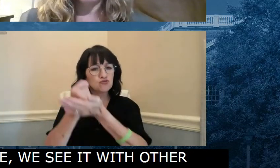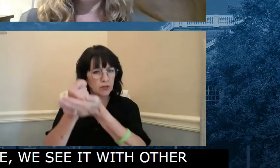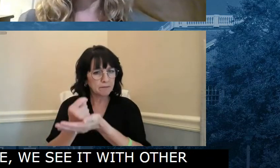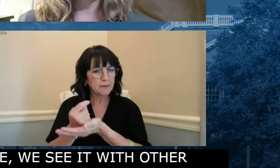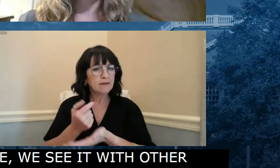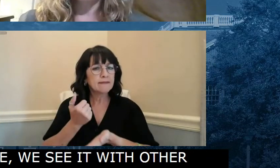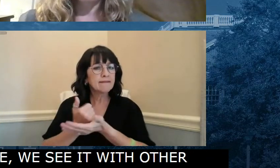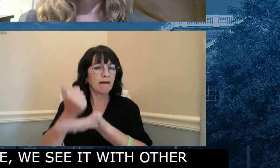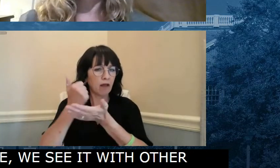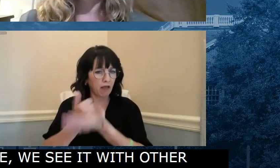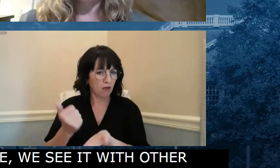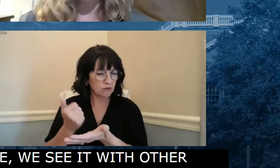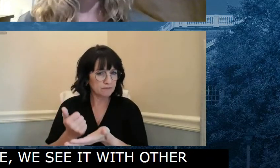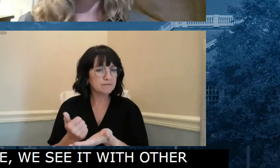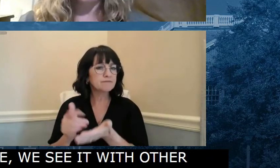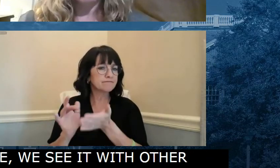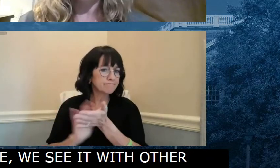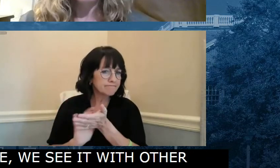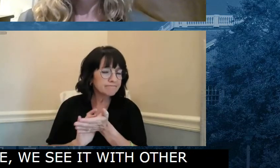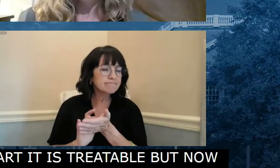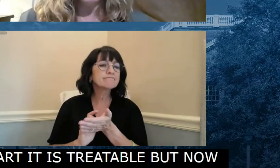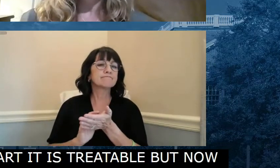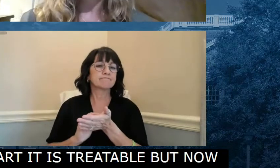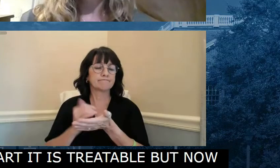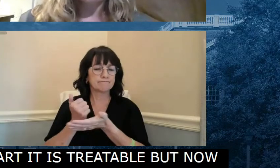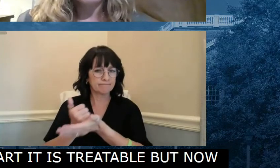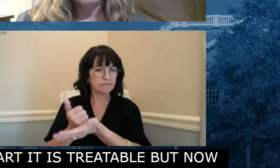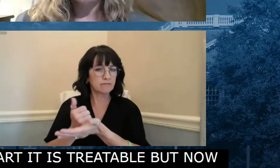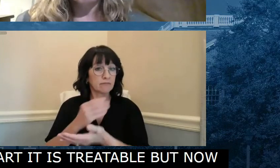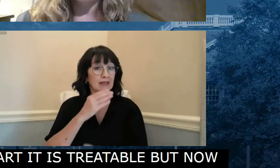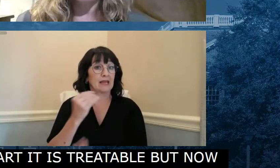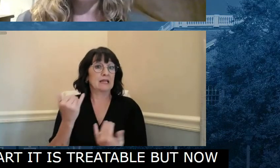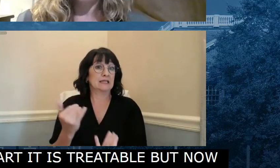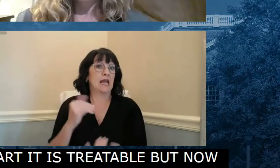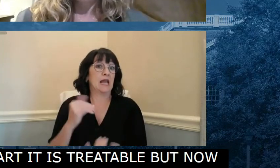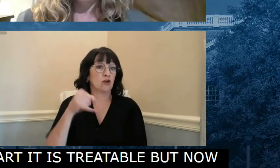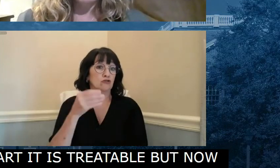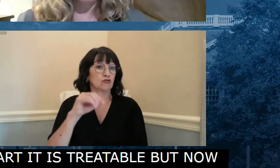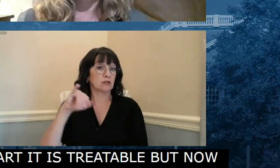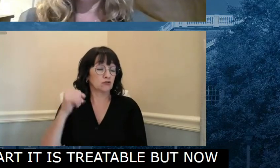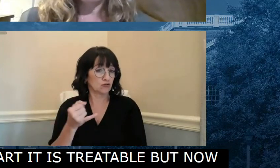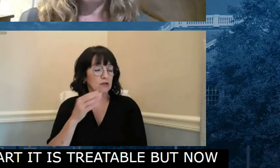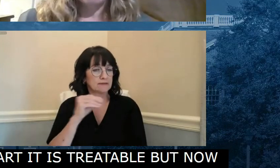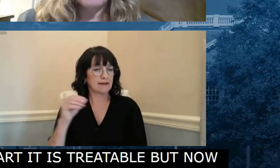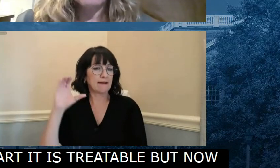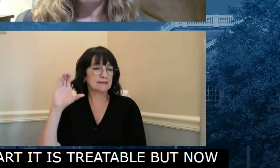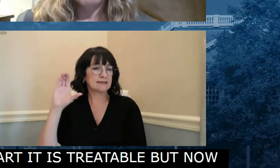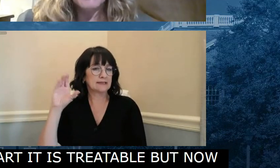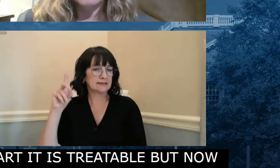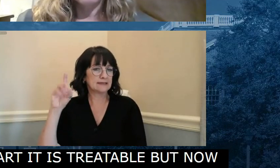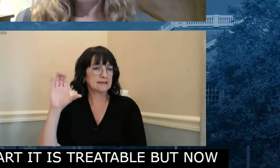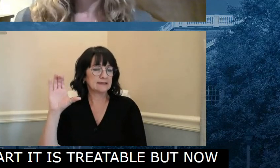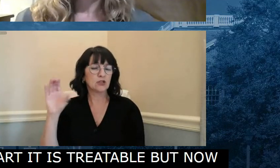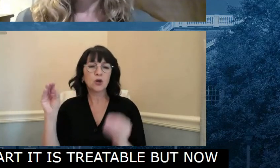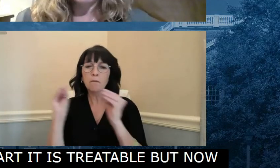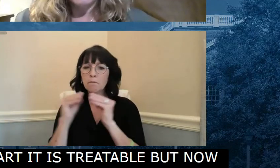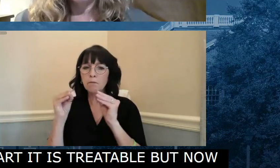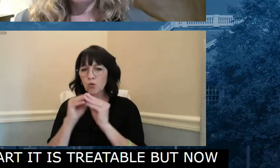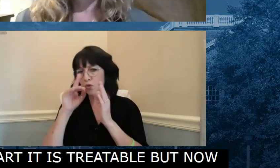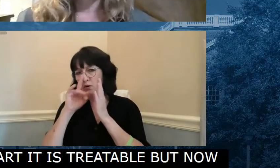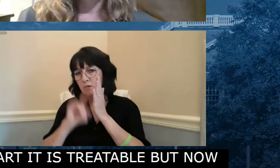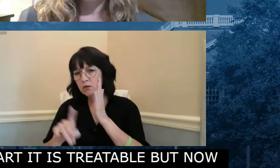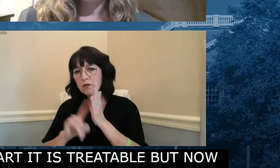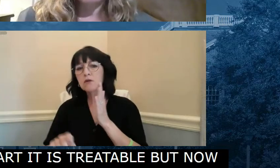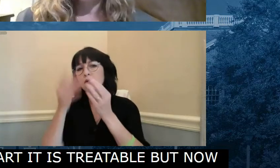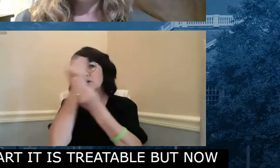Johnson & Johnson and CDC, FDA are making sure that individuals are aware, healthcare providers are aware to keep an eye